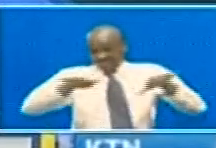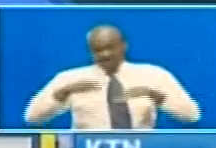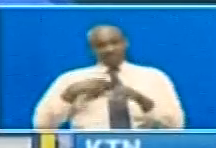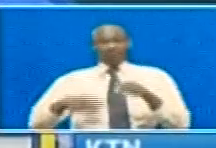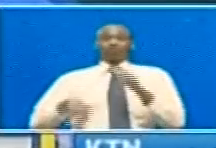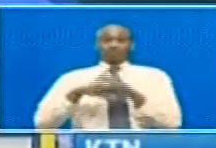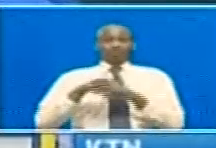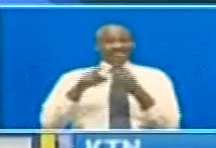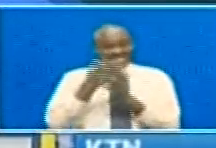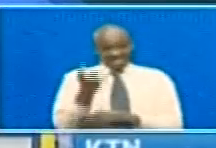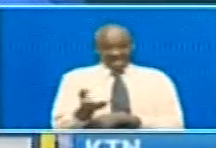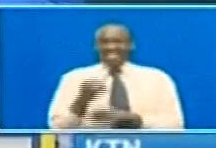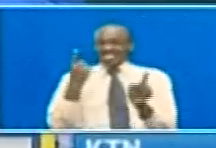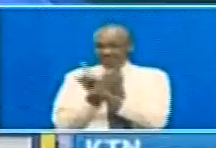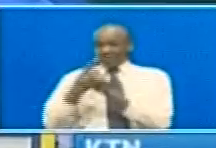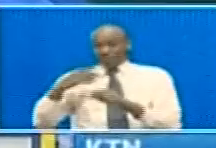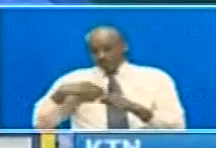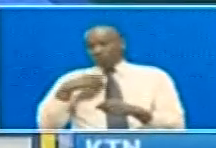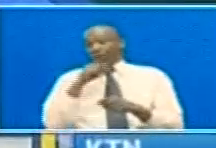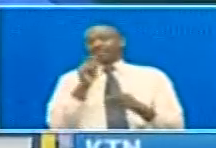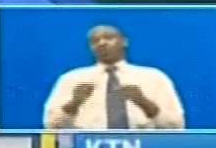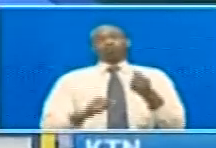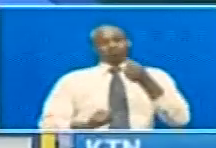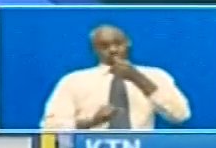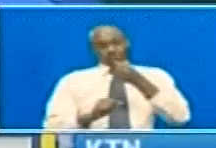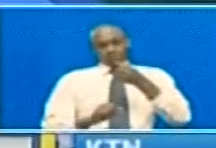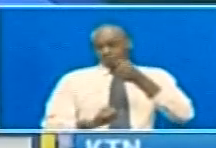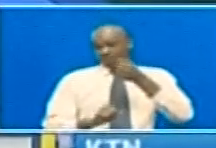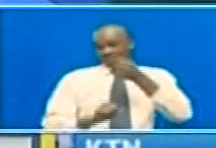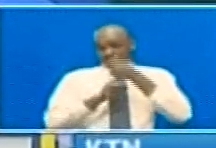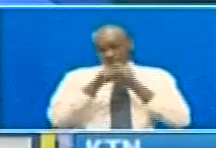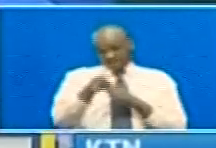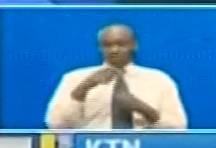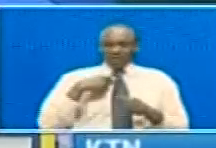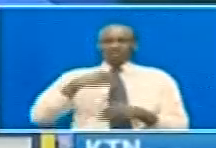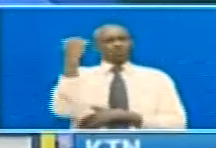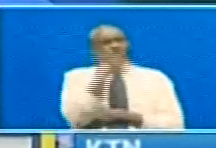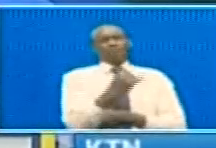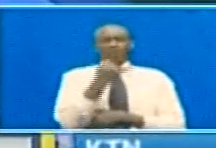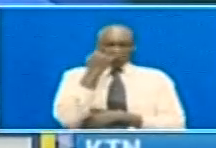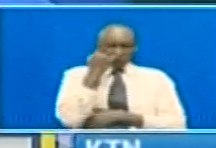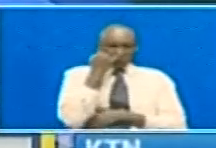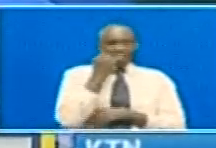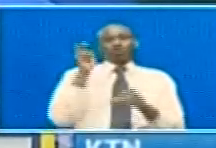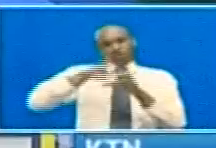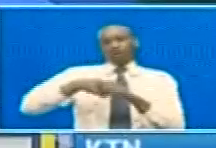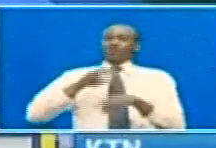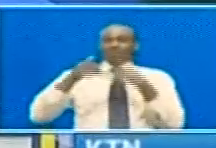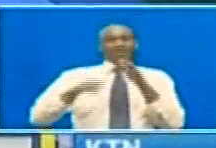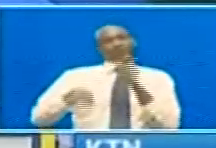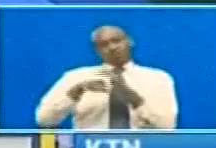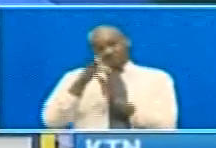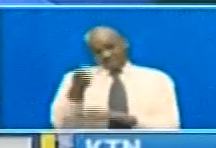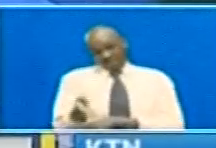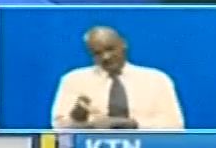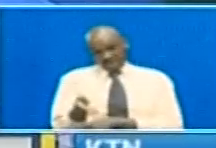stakeholders have now, on the other hand, invested in the sport as a way of eradicating drug abuse while ensuring that the sport that falls under the